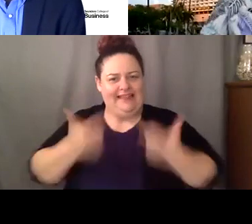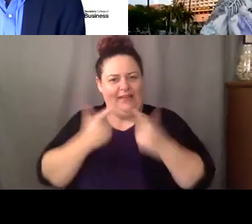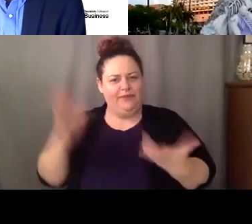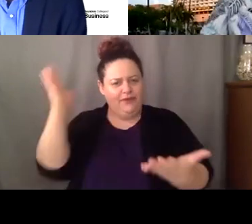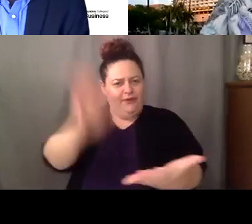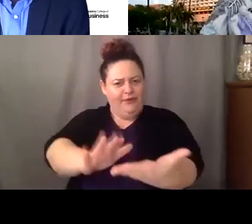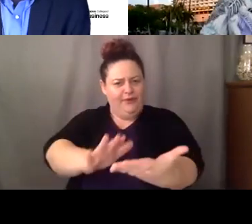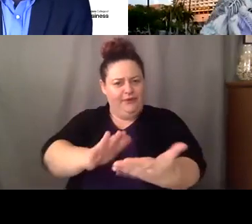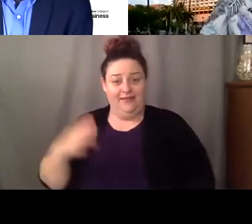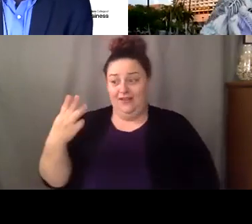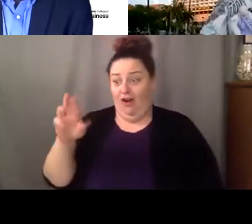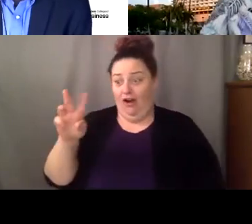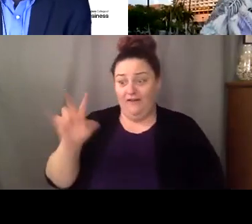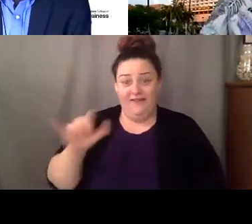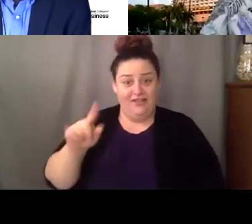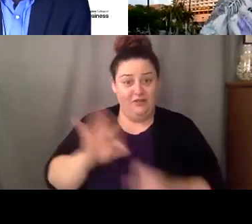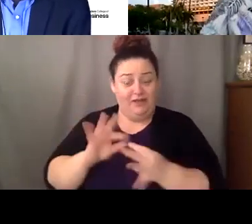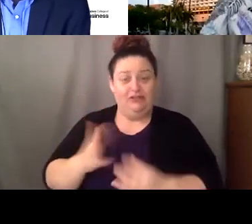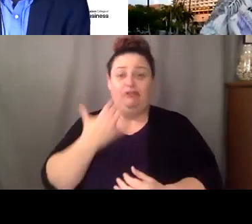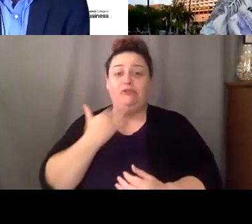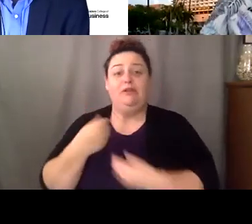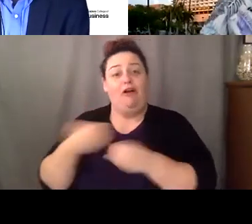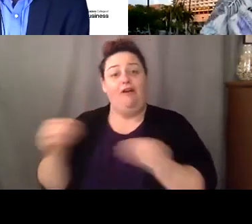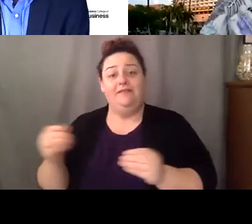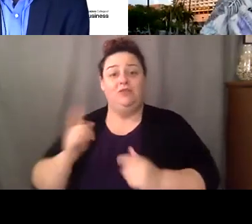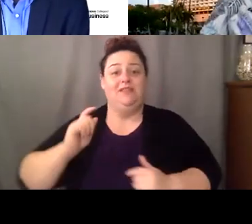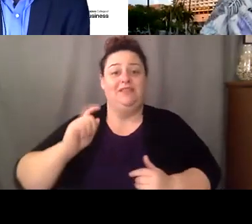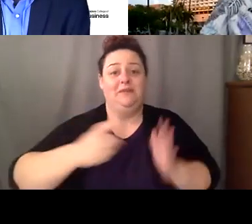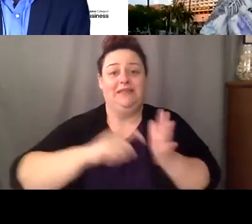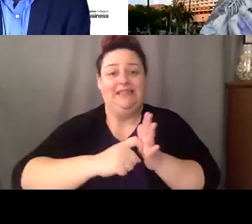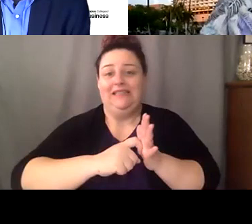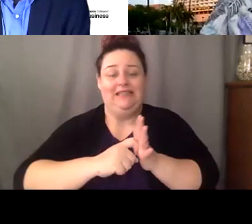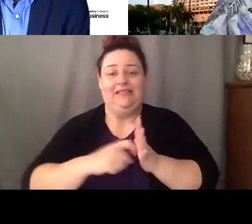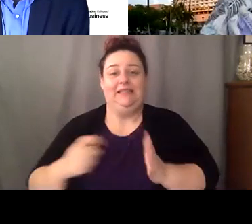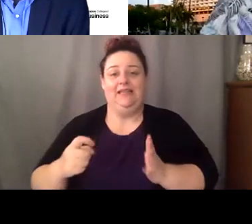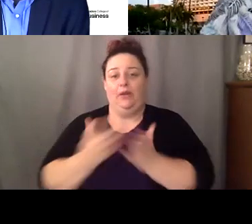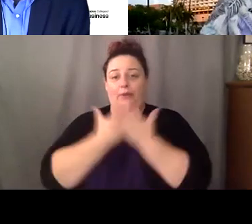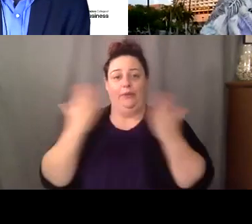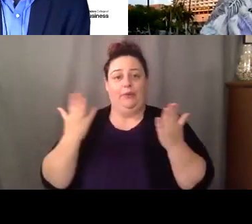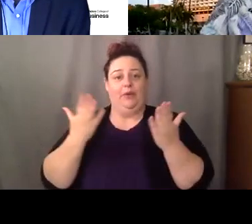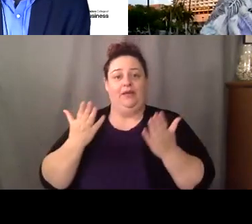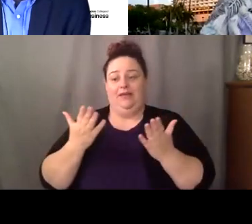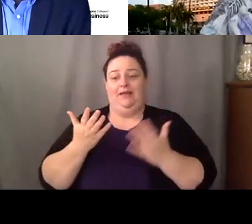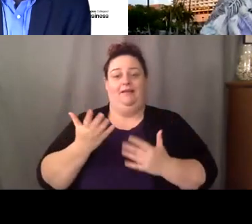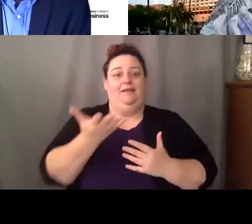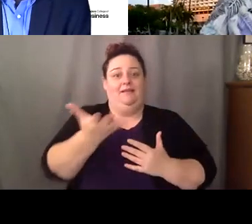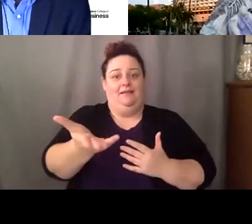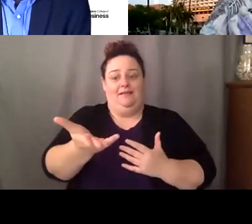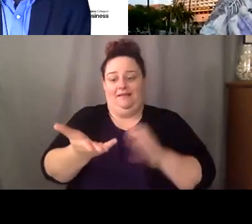someone the keys to their suite or their office suite gives that personal connection a chance to welcome